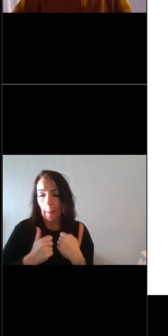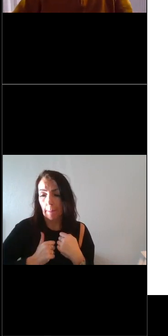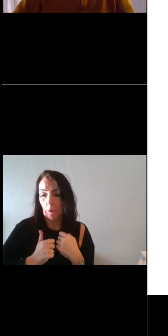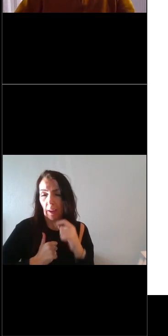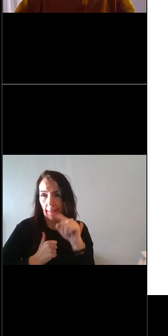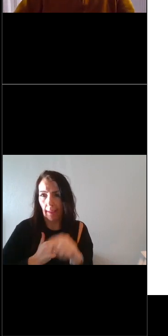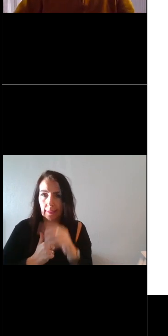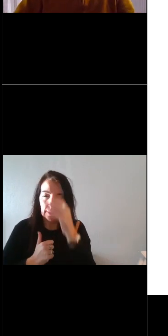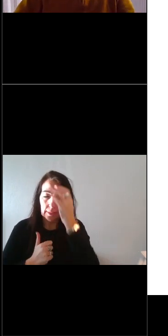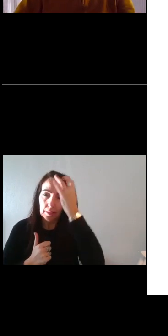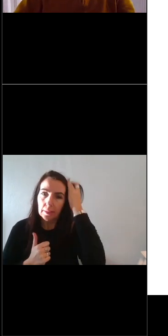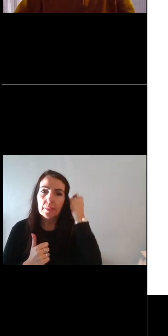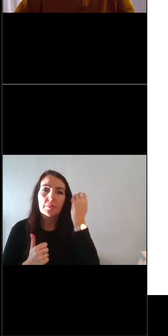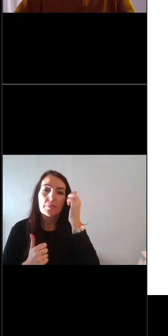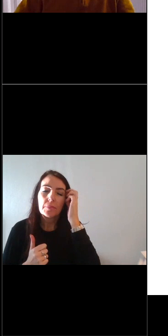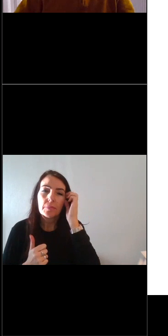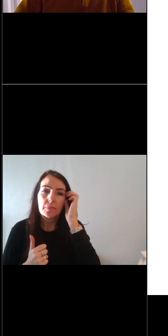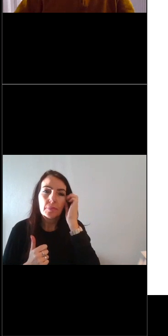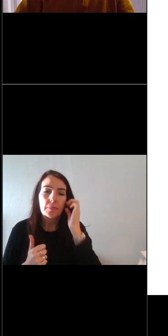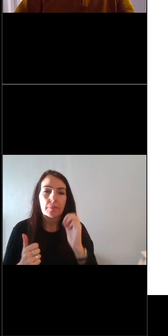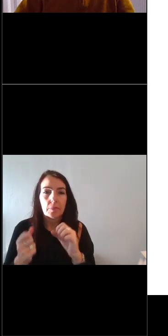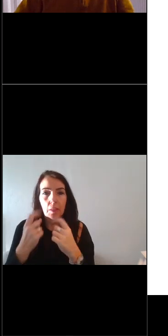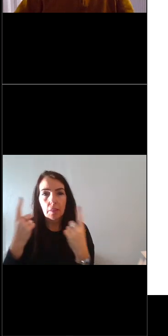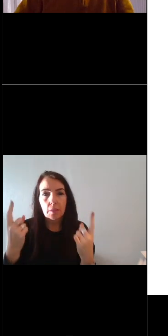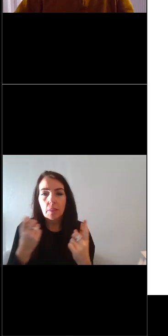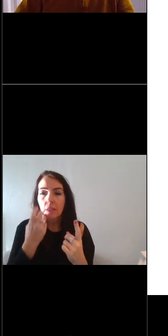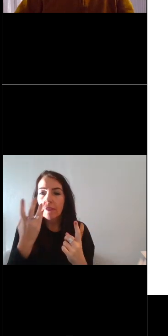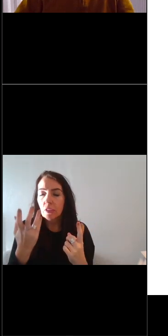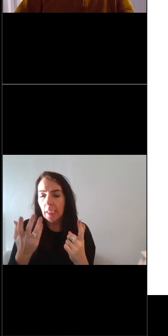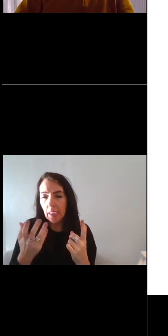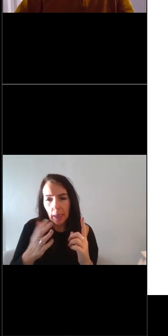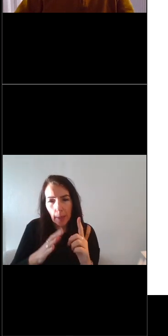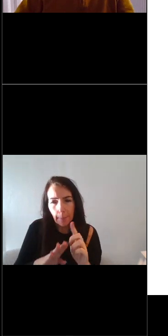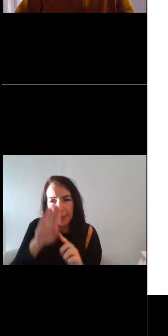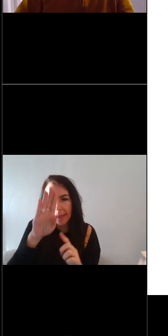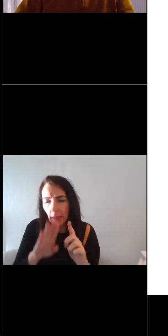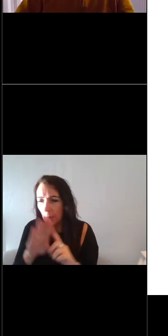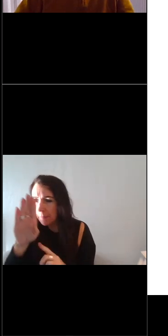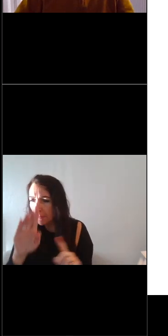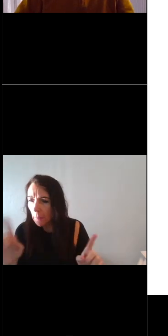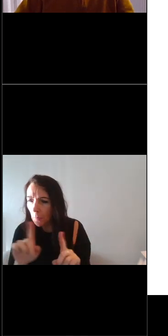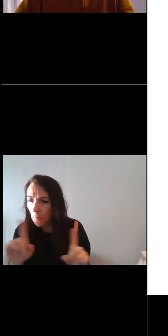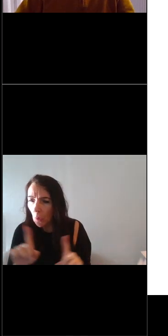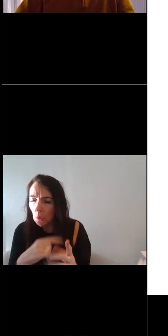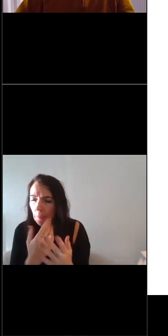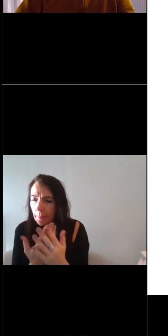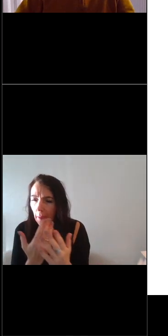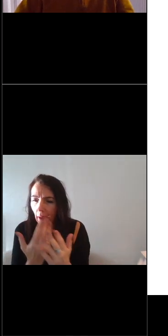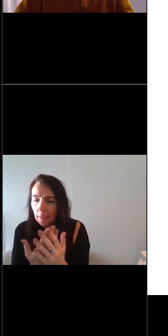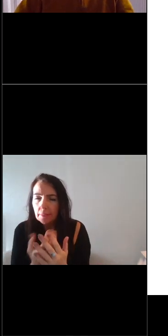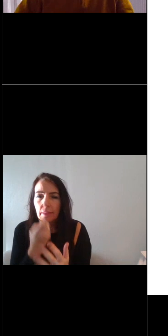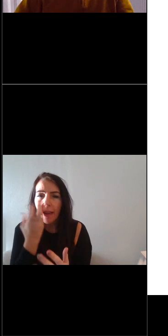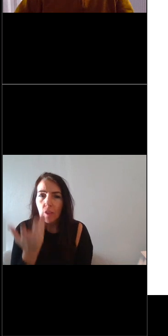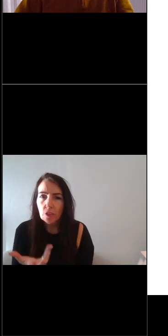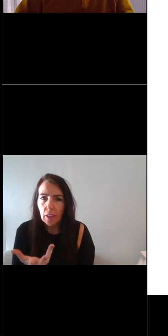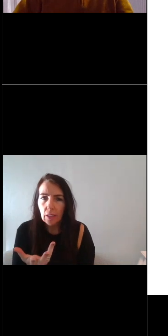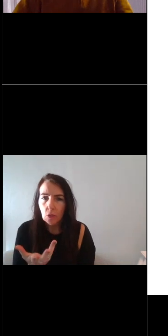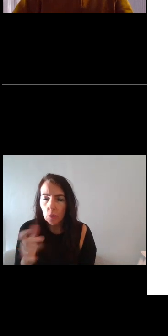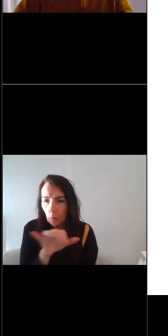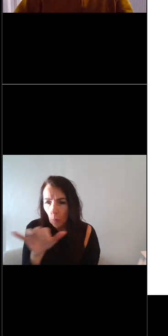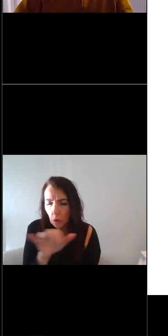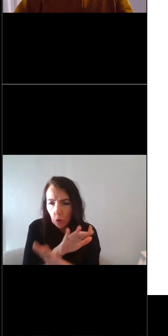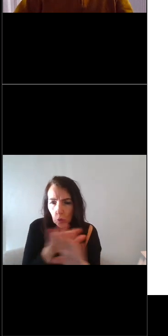So understanding the daily peaks of energy demand will help you to understand which vehicles won't ever